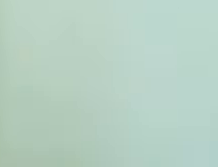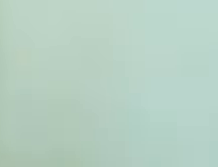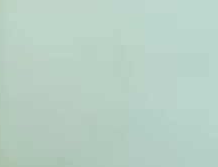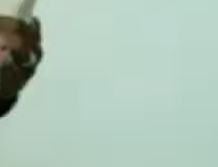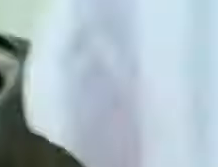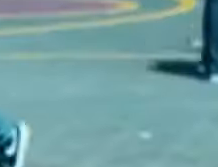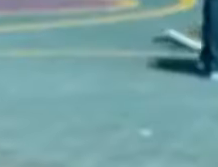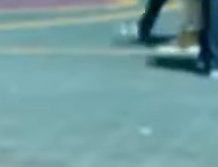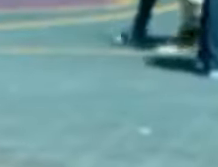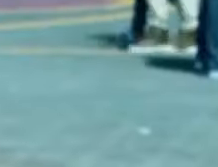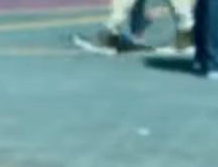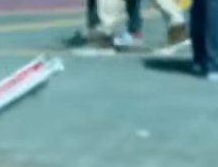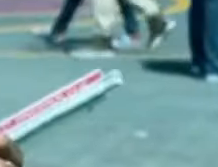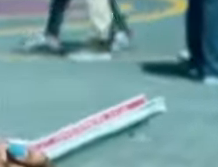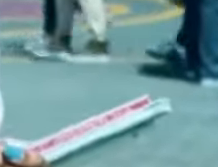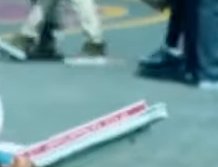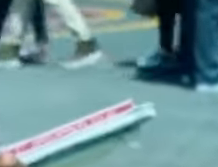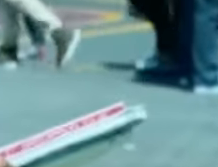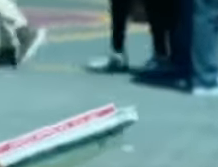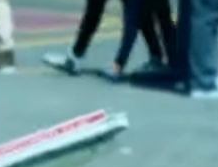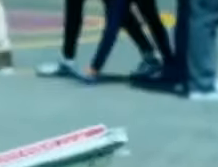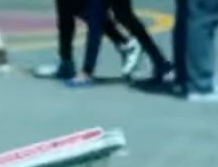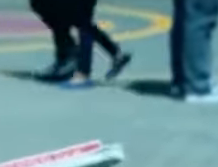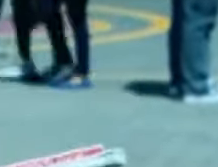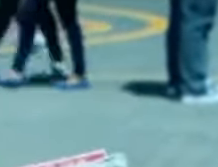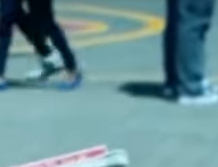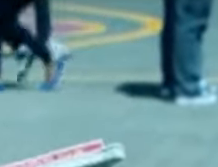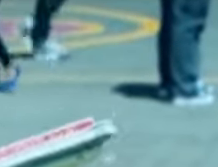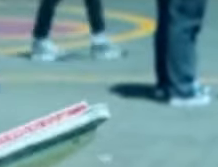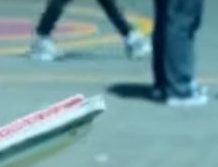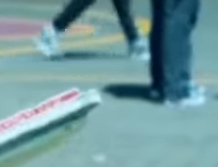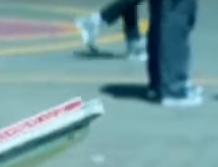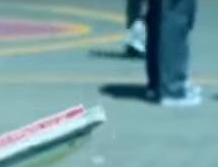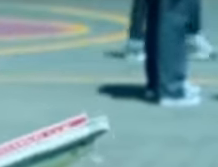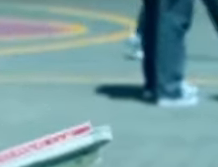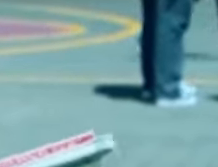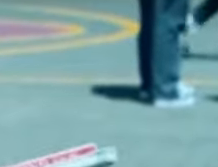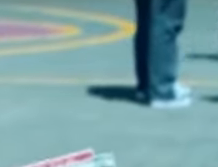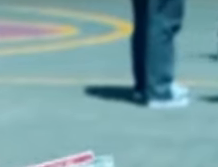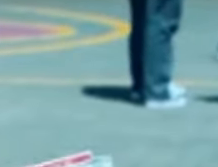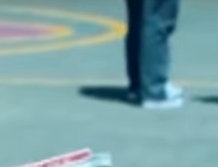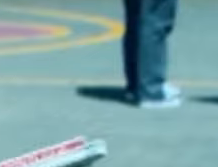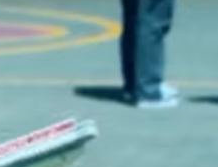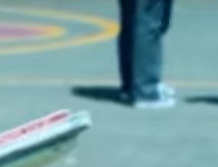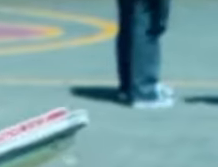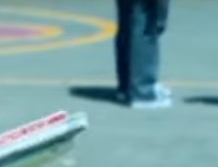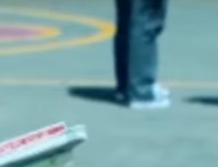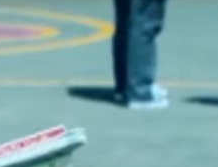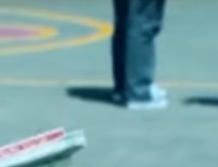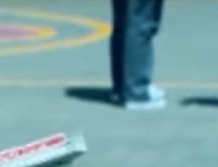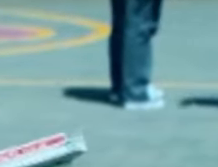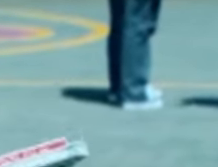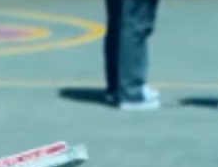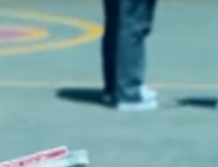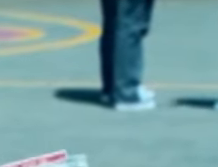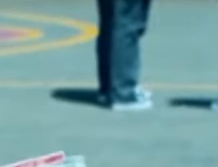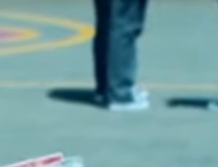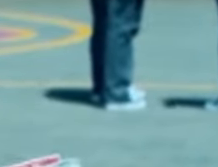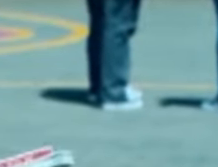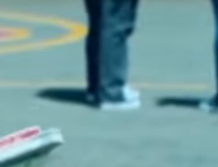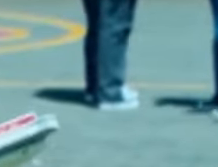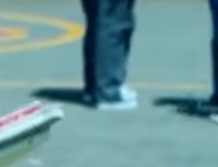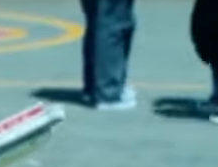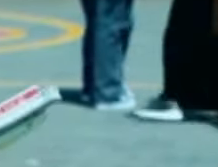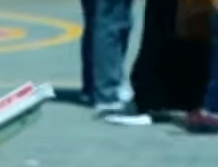their goals. So if you're thinking about pursuing higher education or have big career aspirations, this is your chance to take a step